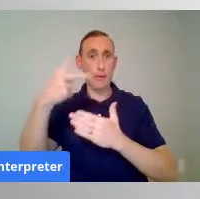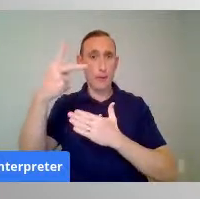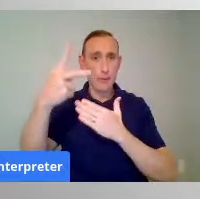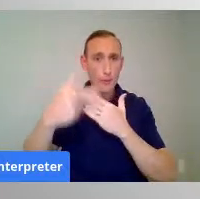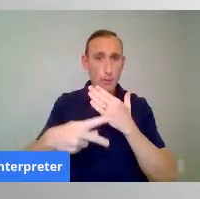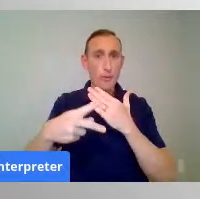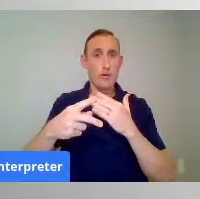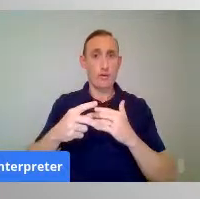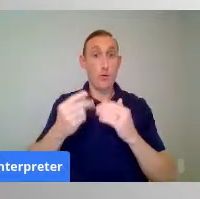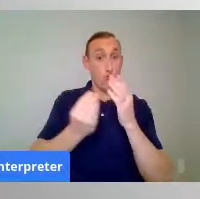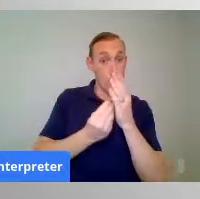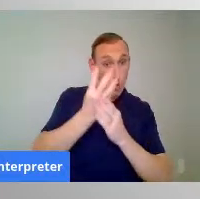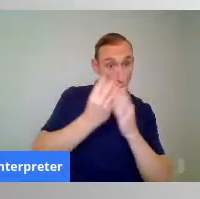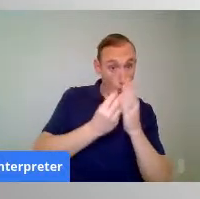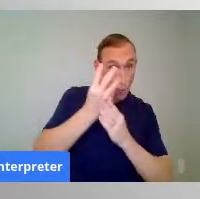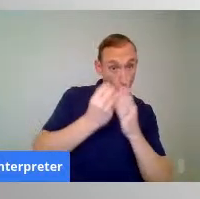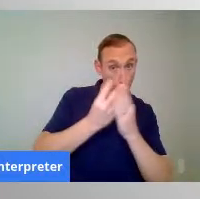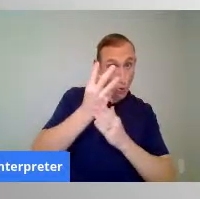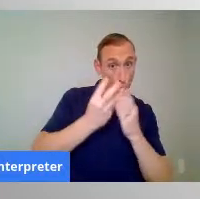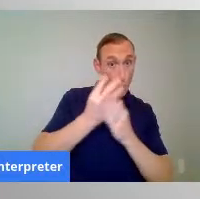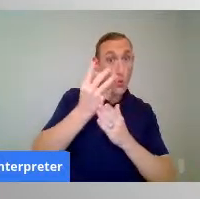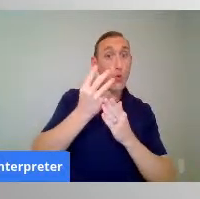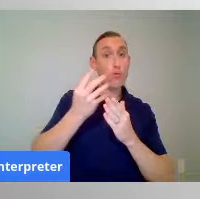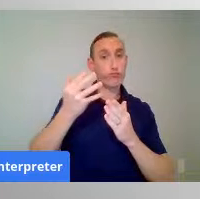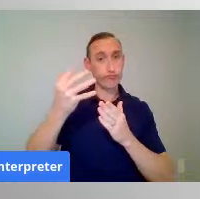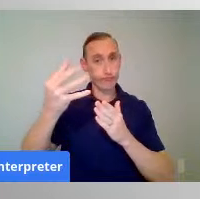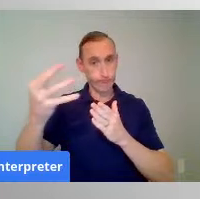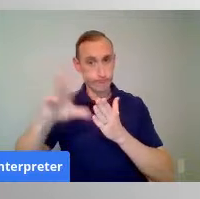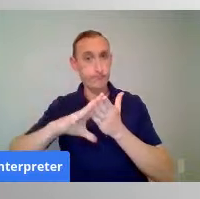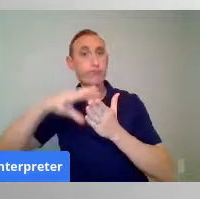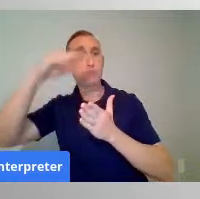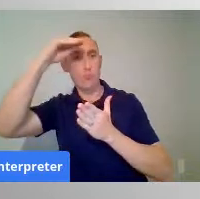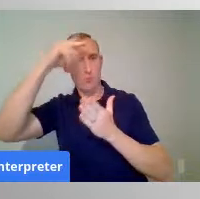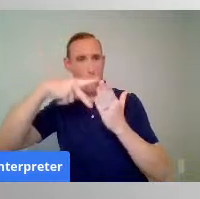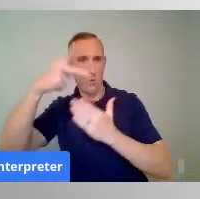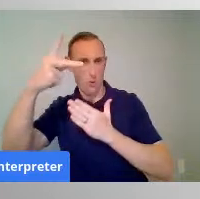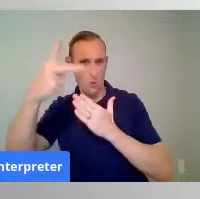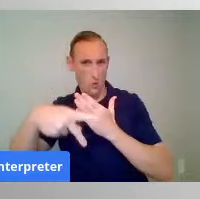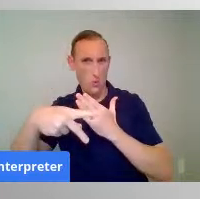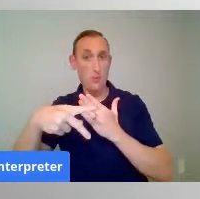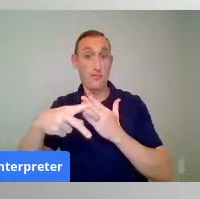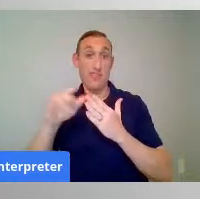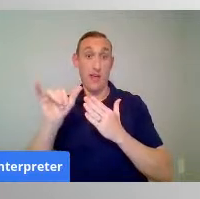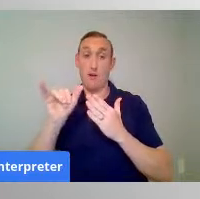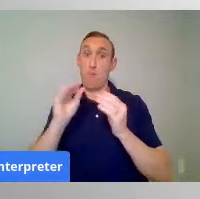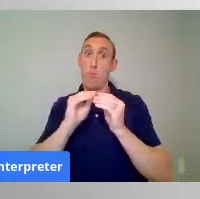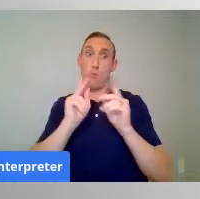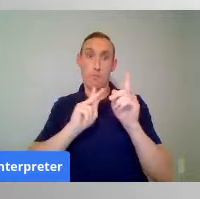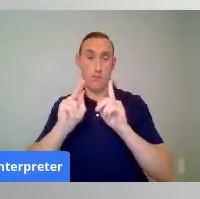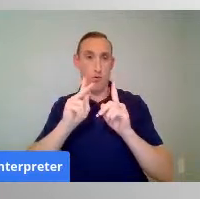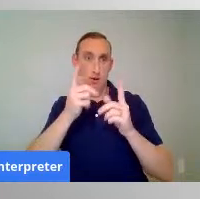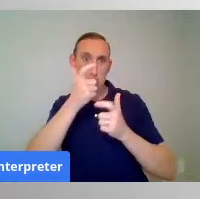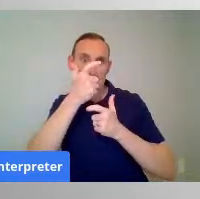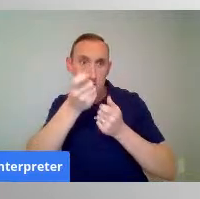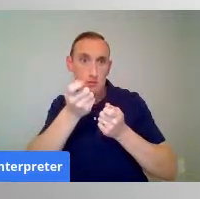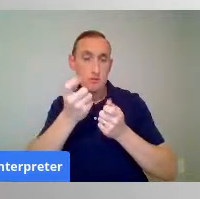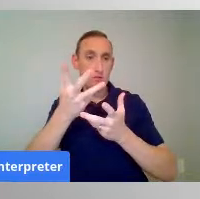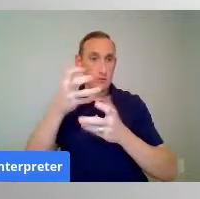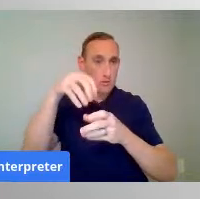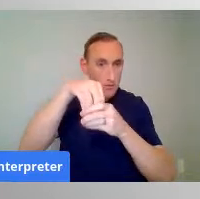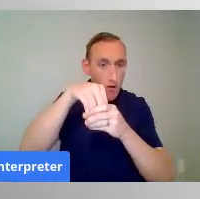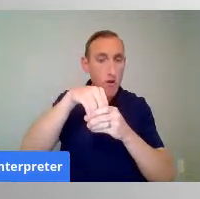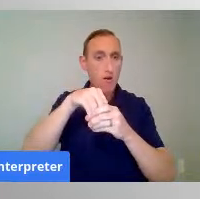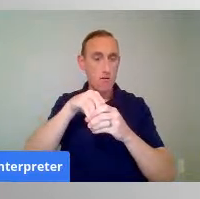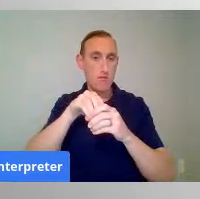extreme popularity and may be growing soon based on the numbers of kids who are responding to that program at East